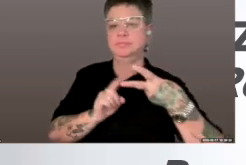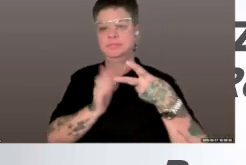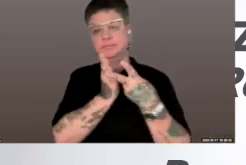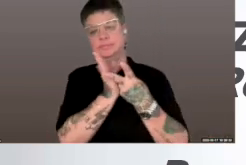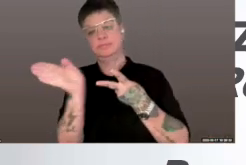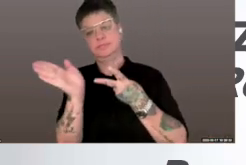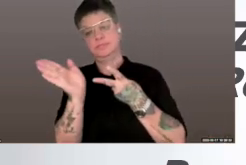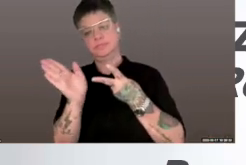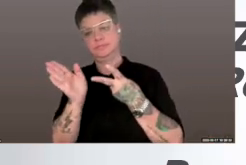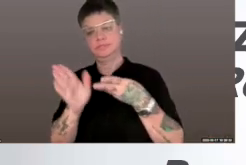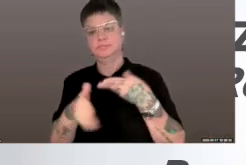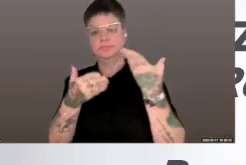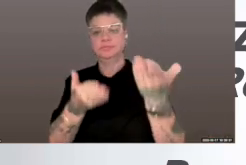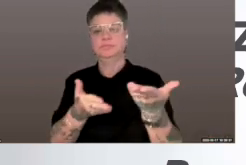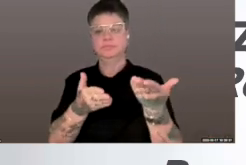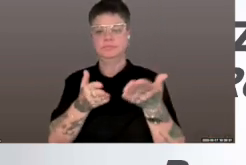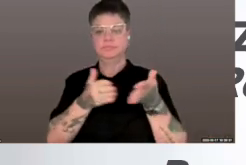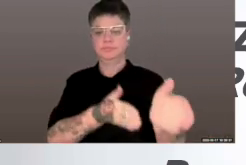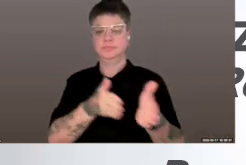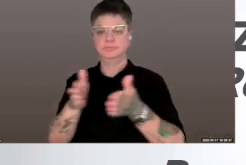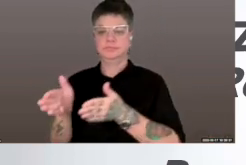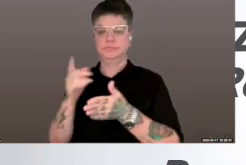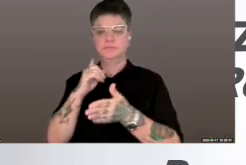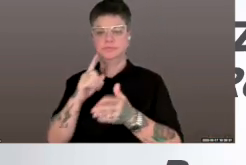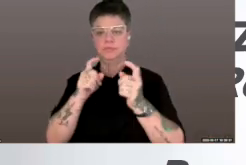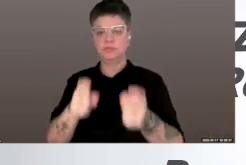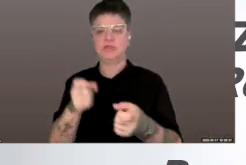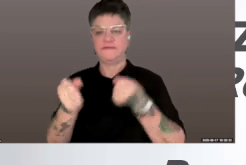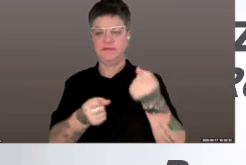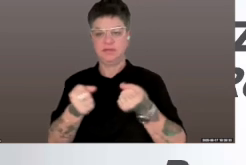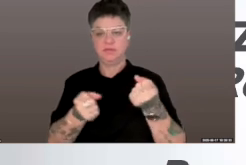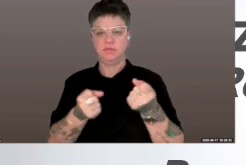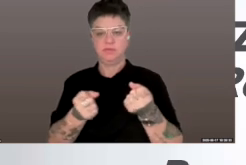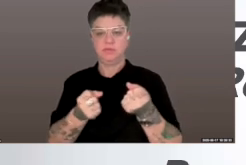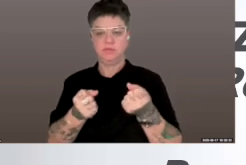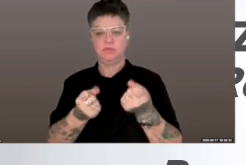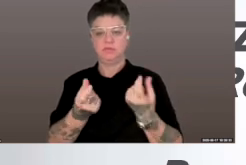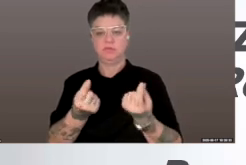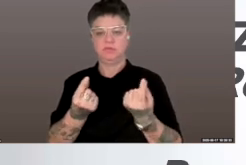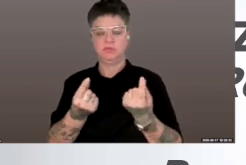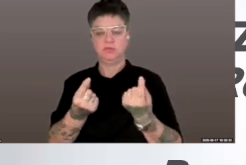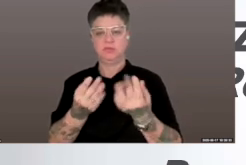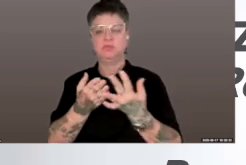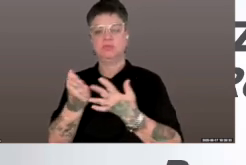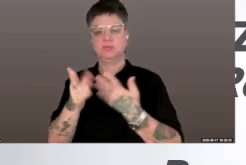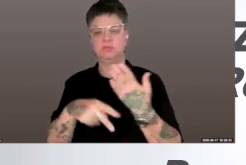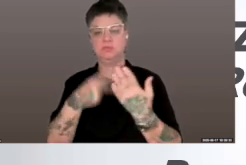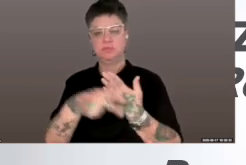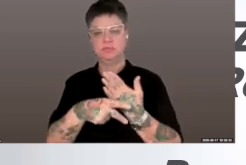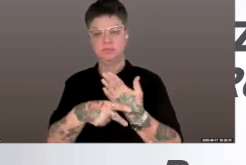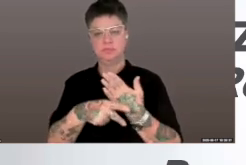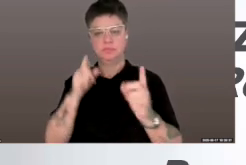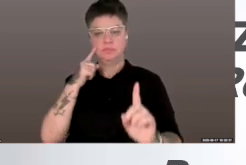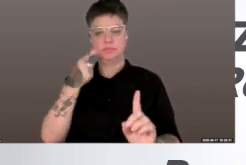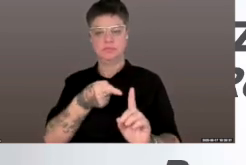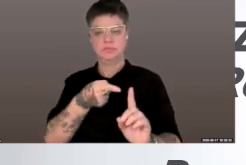replace network consisting of education training partner projects, workforce training, and third-party